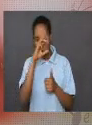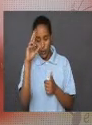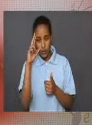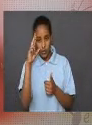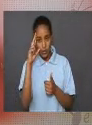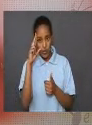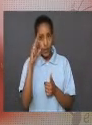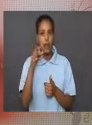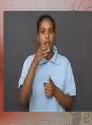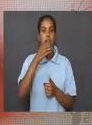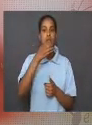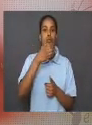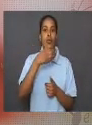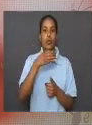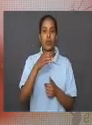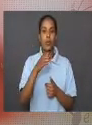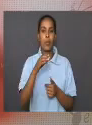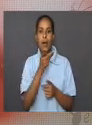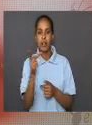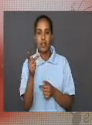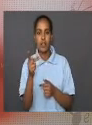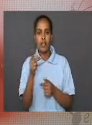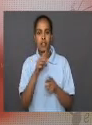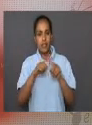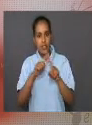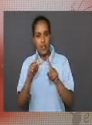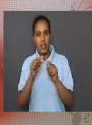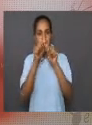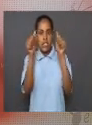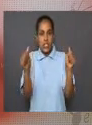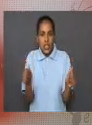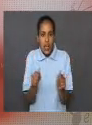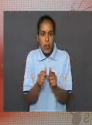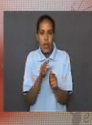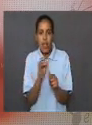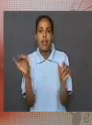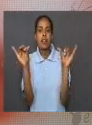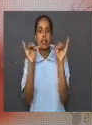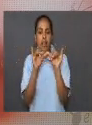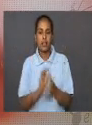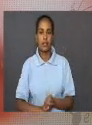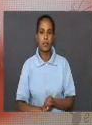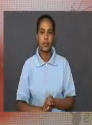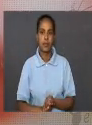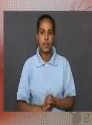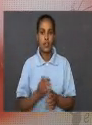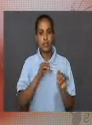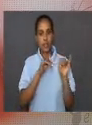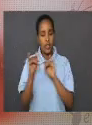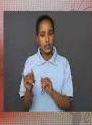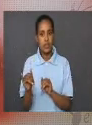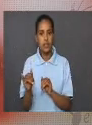because the solute particles have a different shape and size.